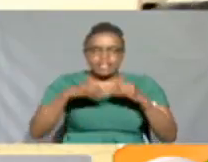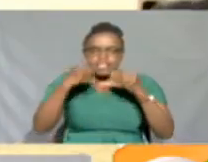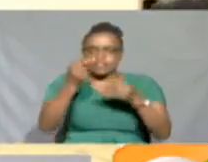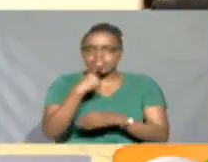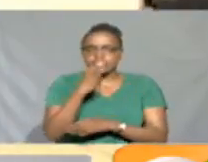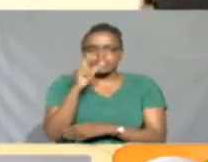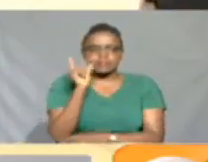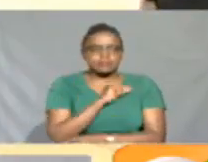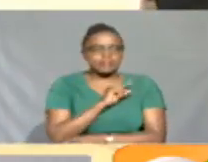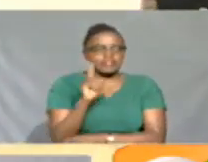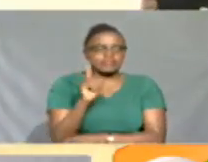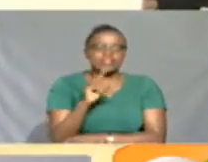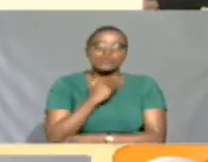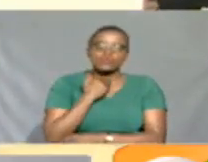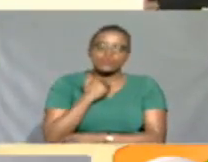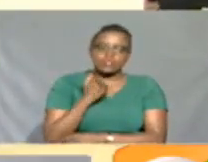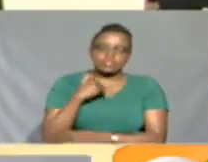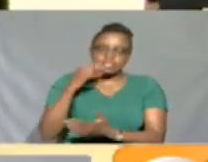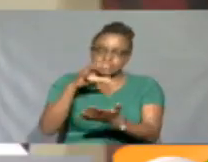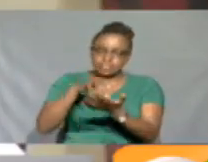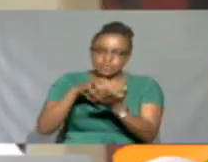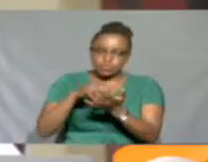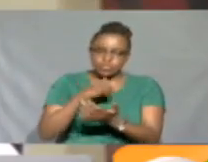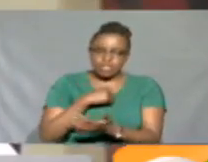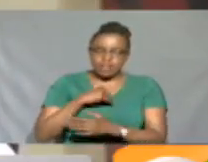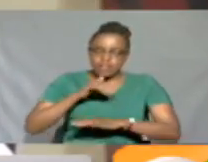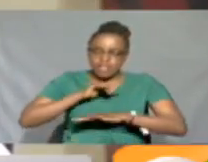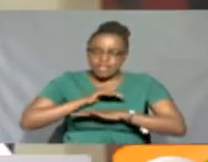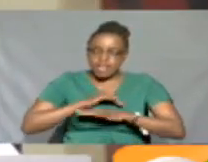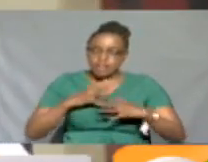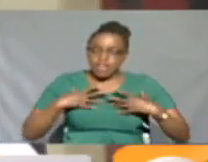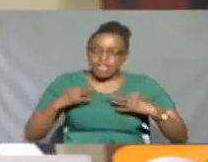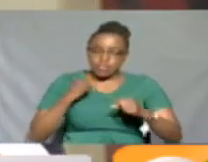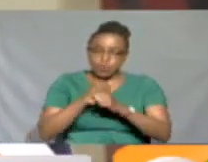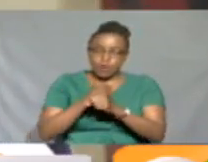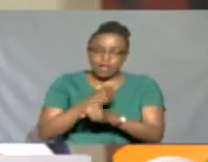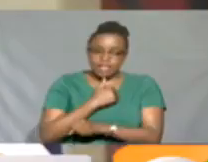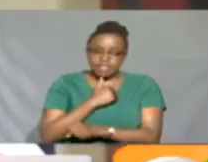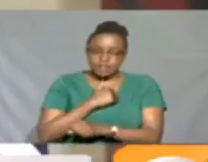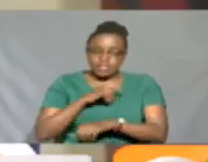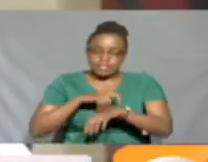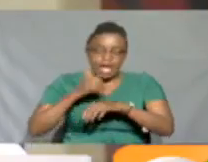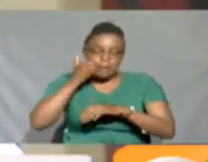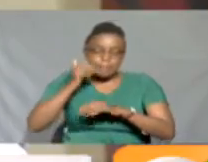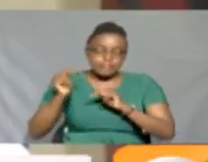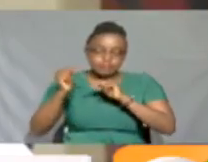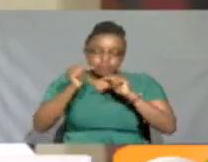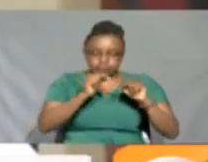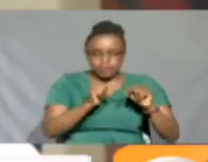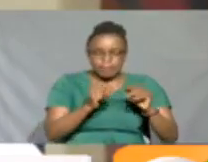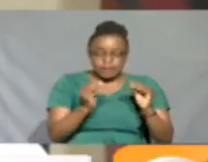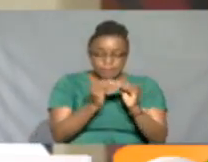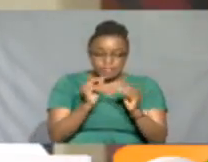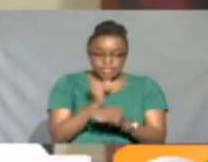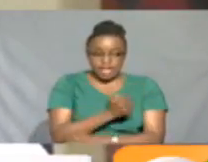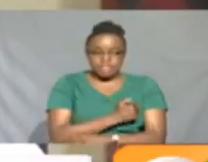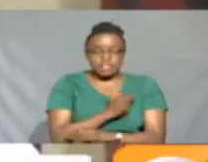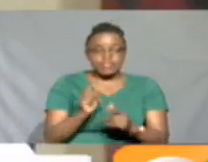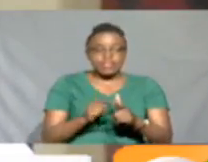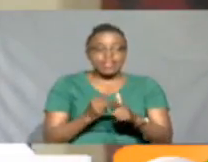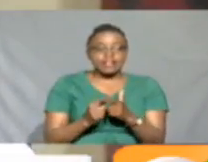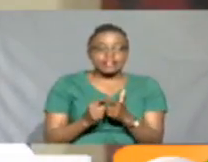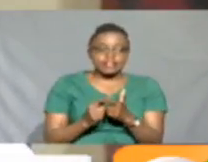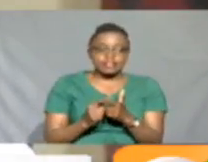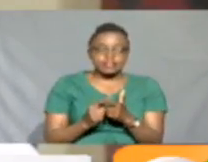you treatment. We want to have a situation where we have enough health workers, and when a patient comes into contact with us, we